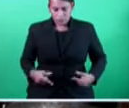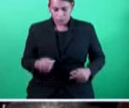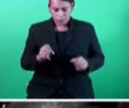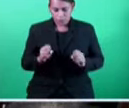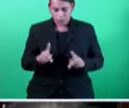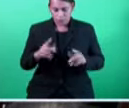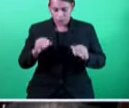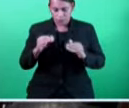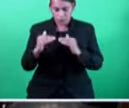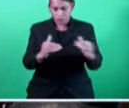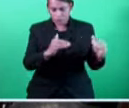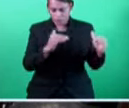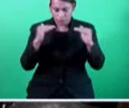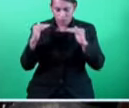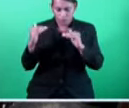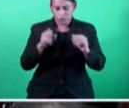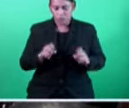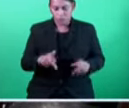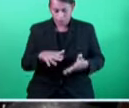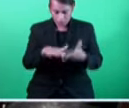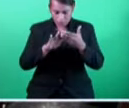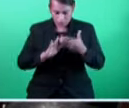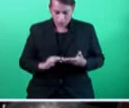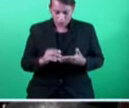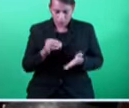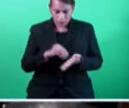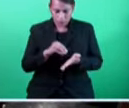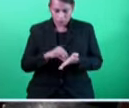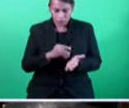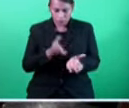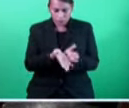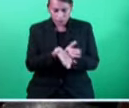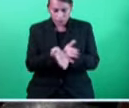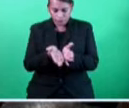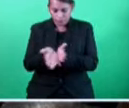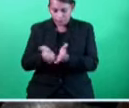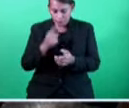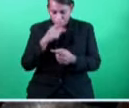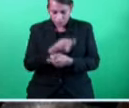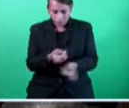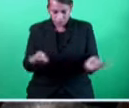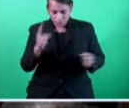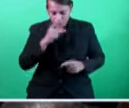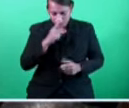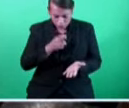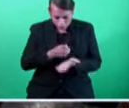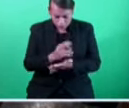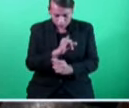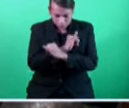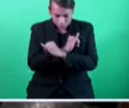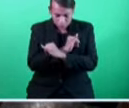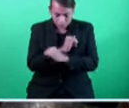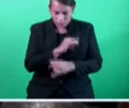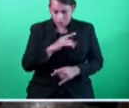opportunity. Help us to serve our citizens with honesty, integrity, and without